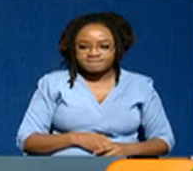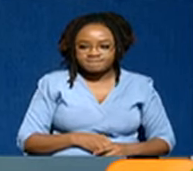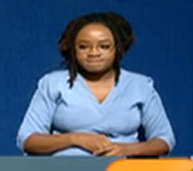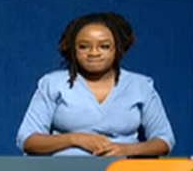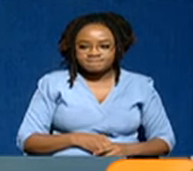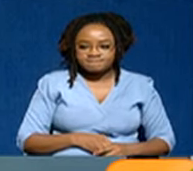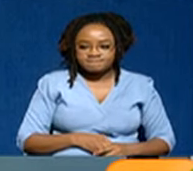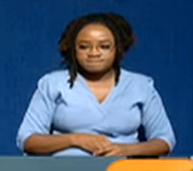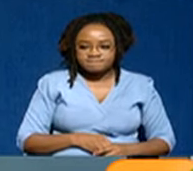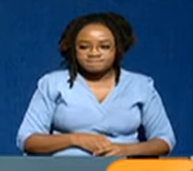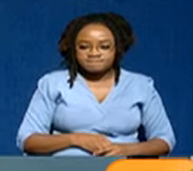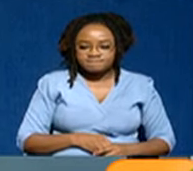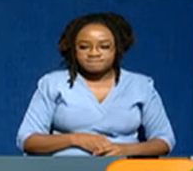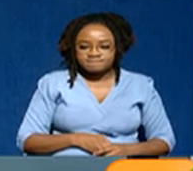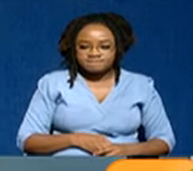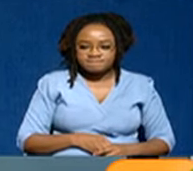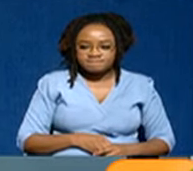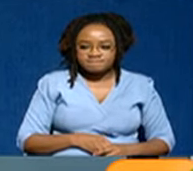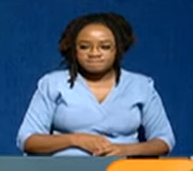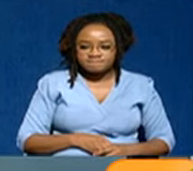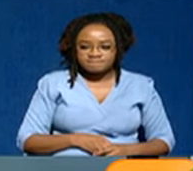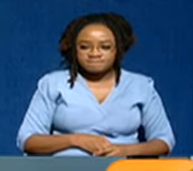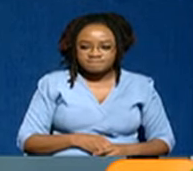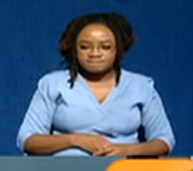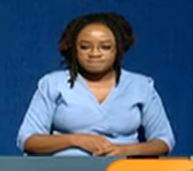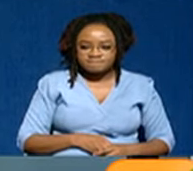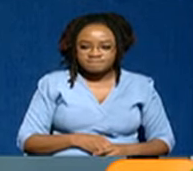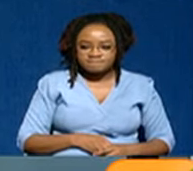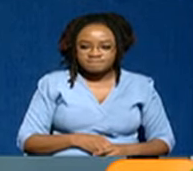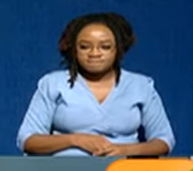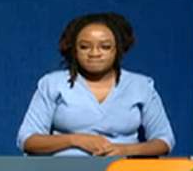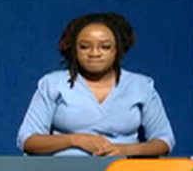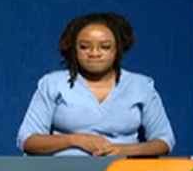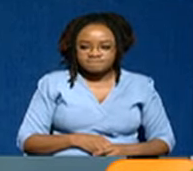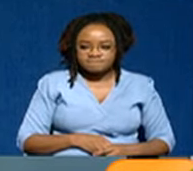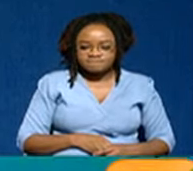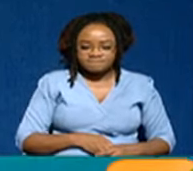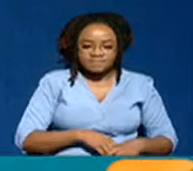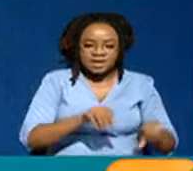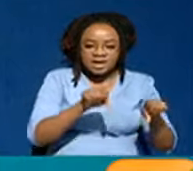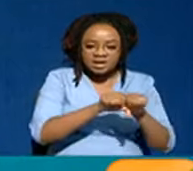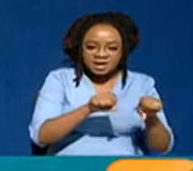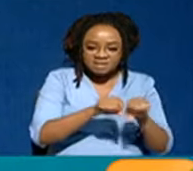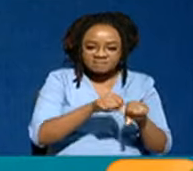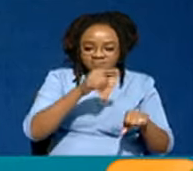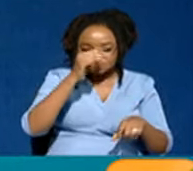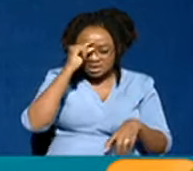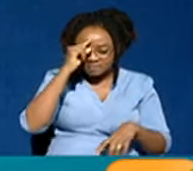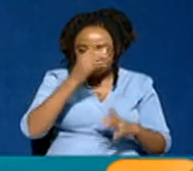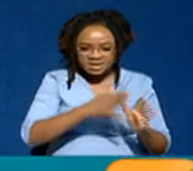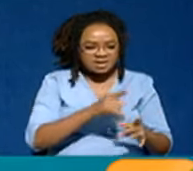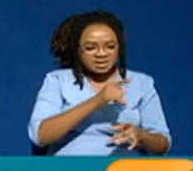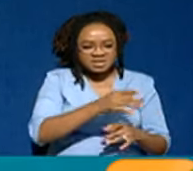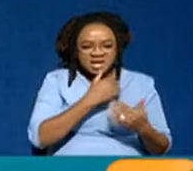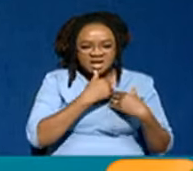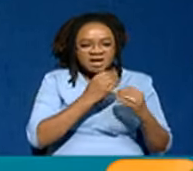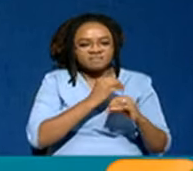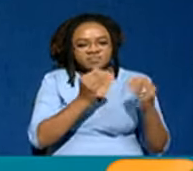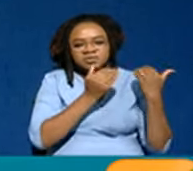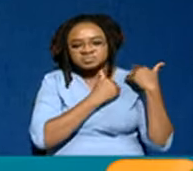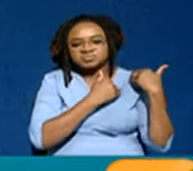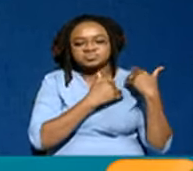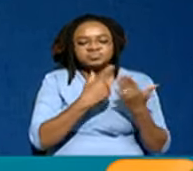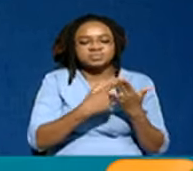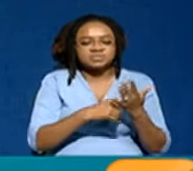Actually, Trevor, yeah. Governor Sakaja and the Cabinet Secretary have no moral authority to actually even question our strike. I stand with them